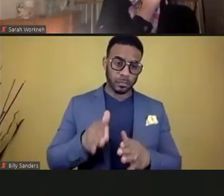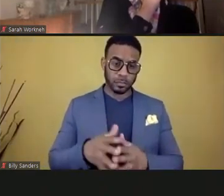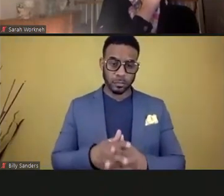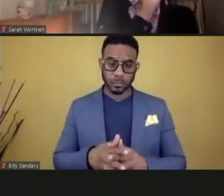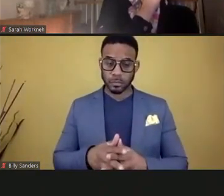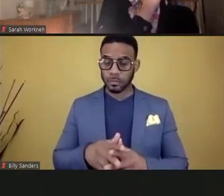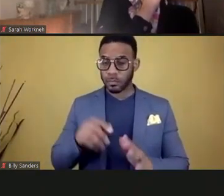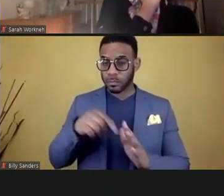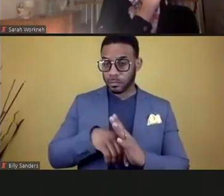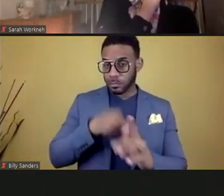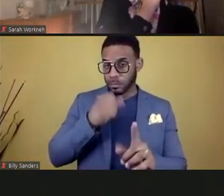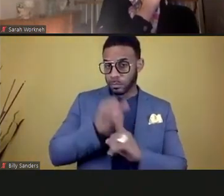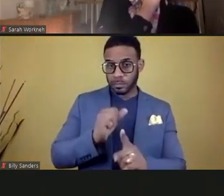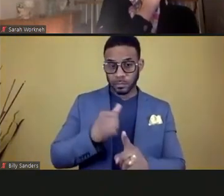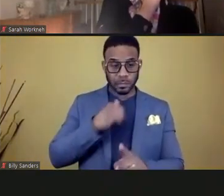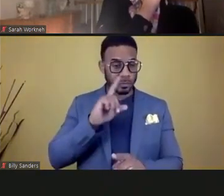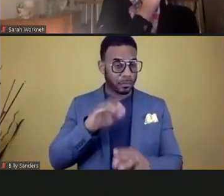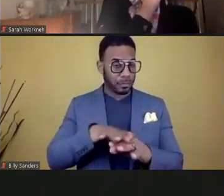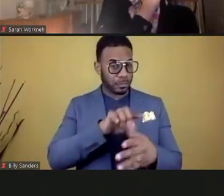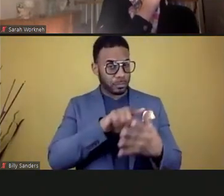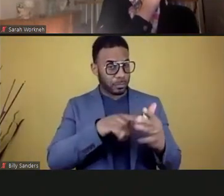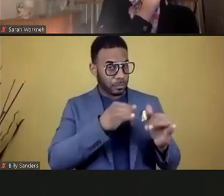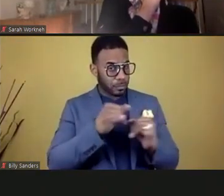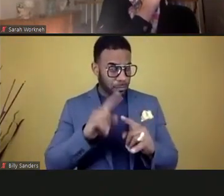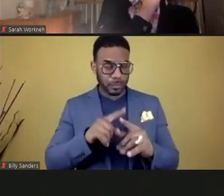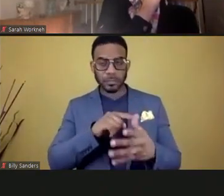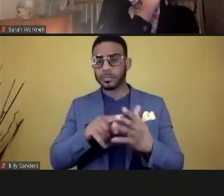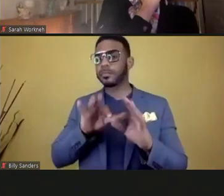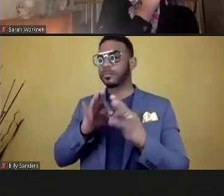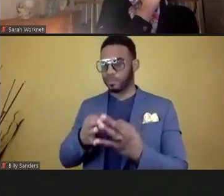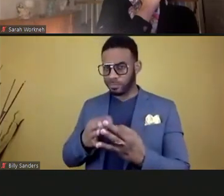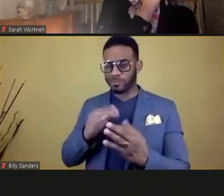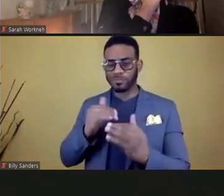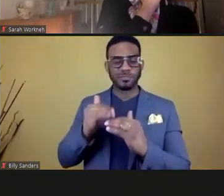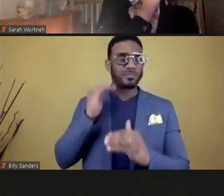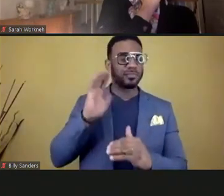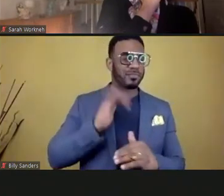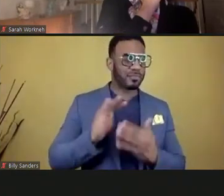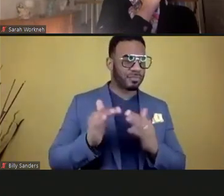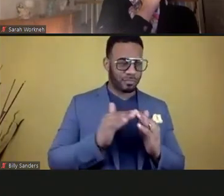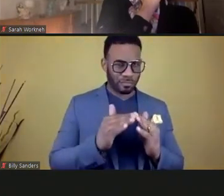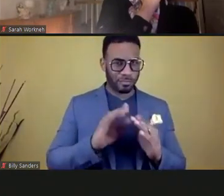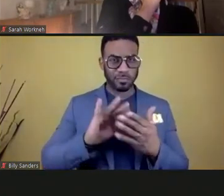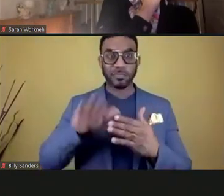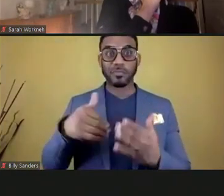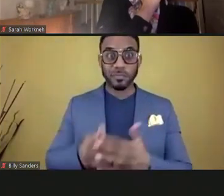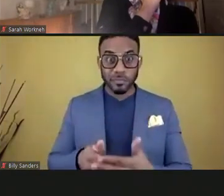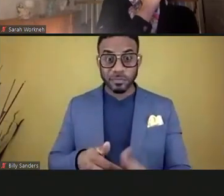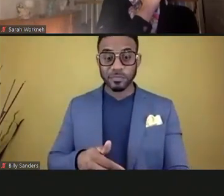and the deep impacts it has, not just on those individuals, but their families and beyond on our community as a whole.